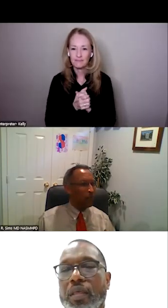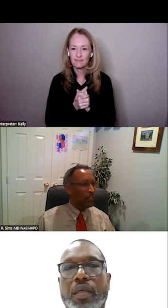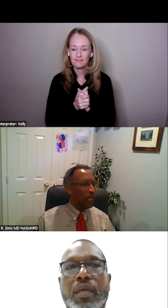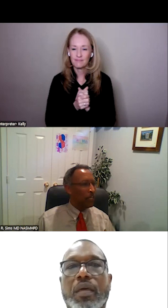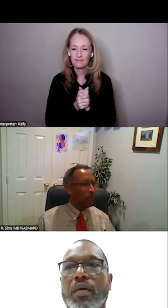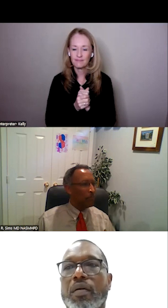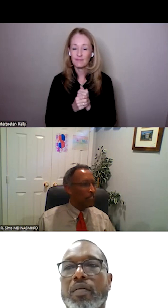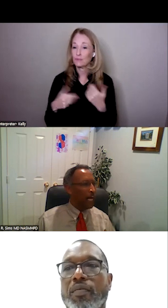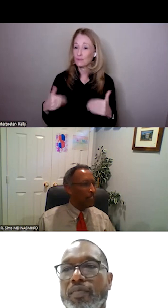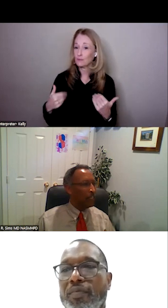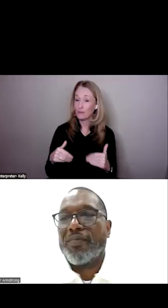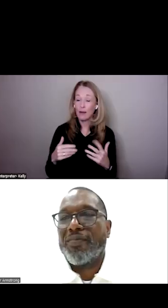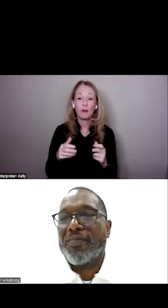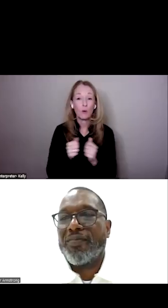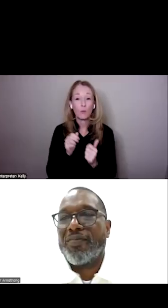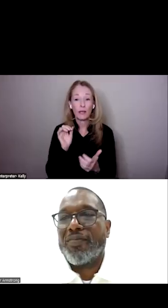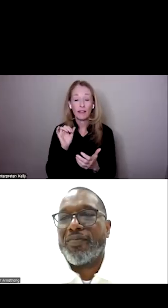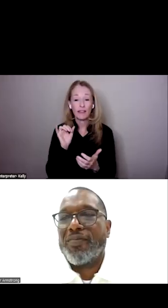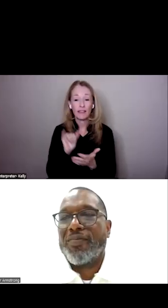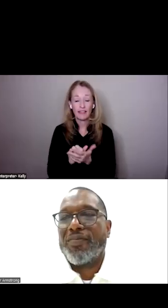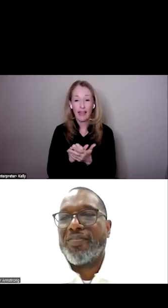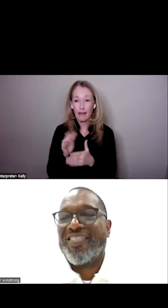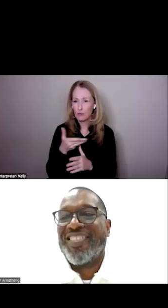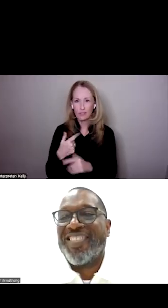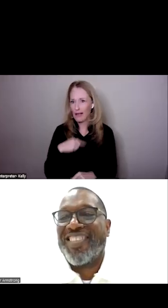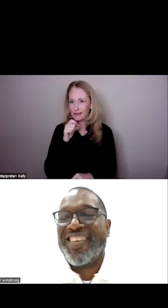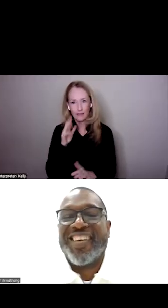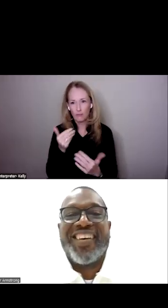okay, and with that music, which I did not provide,